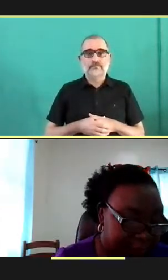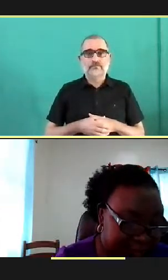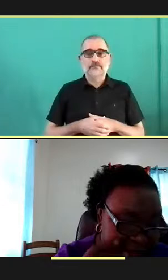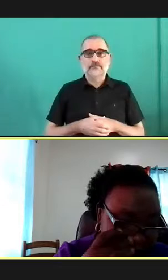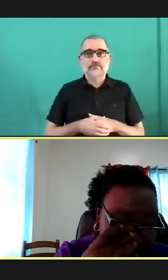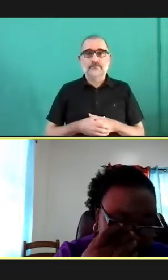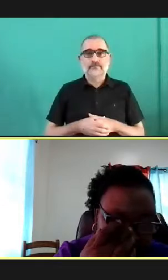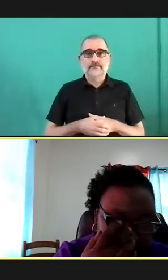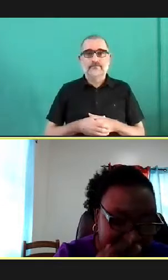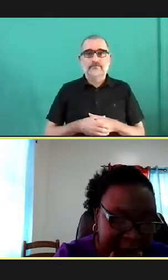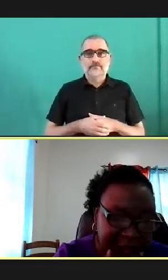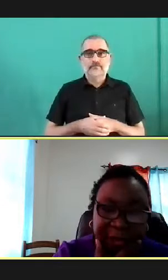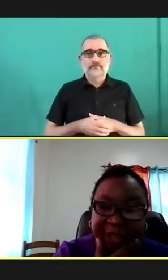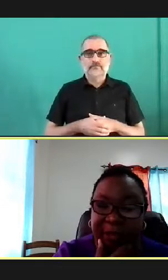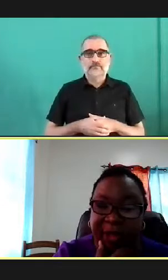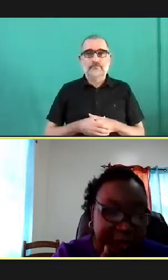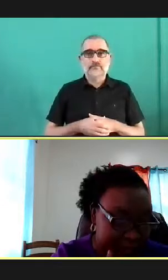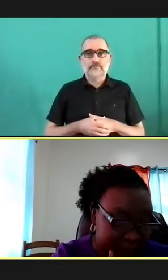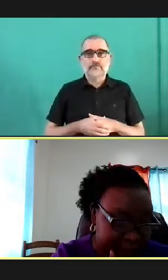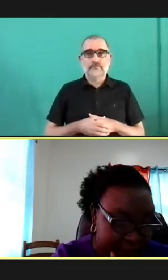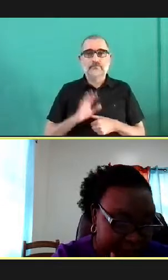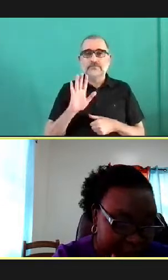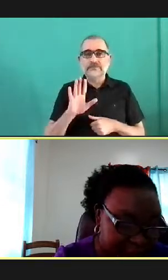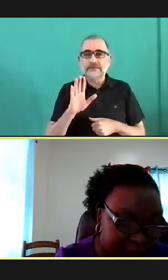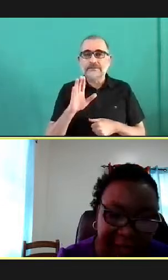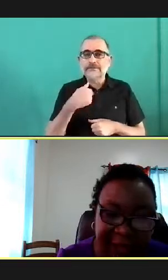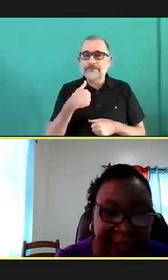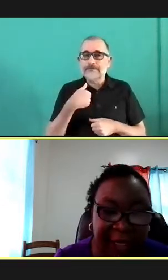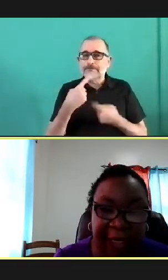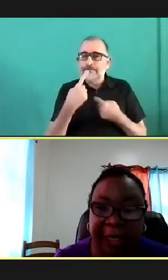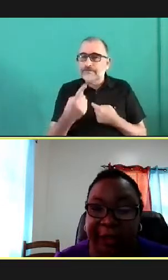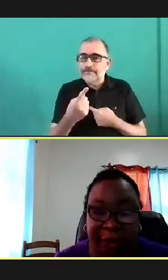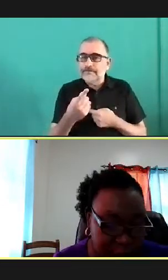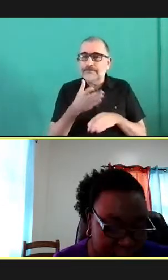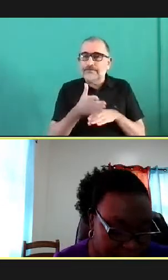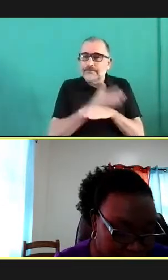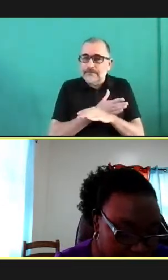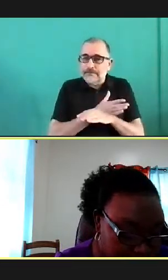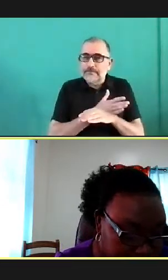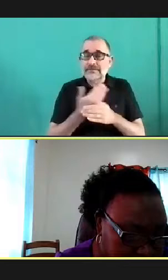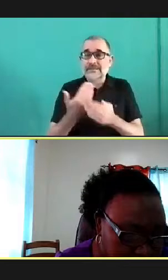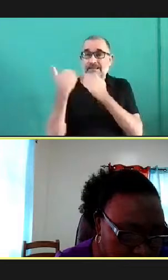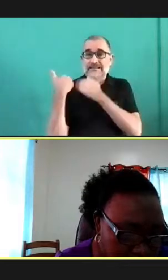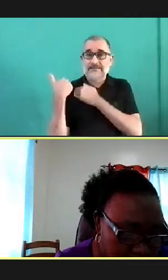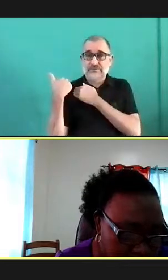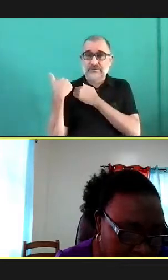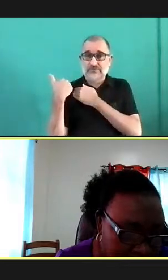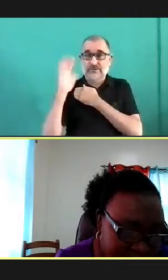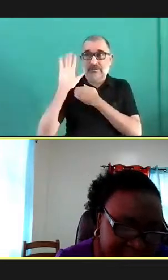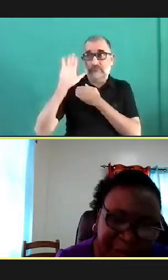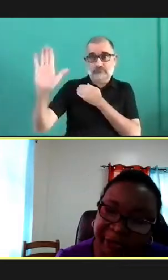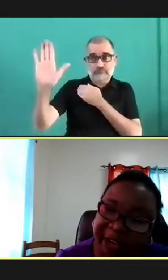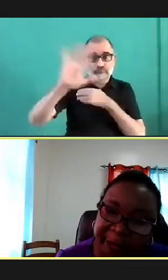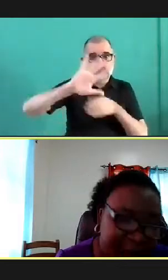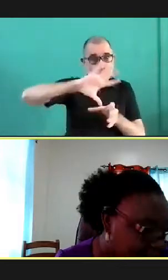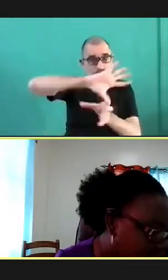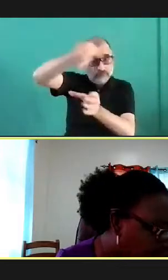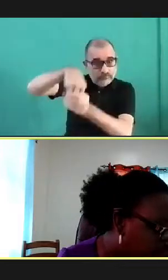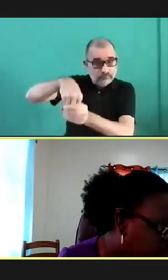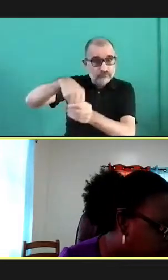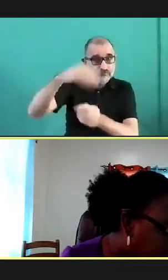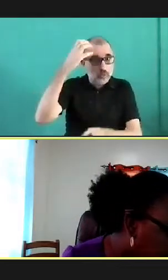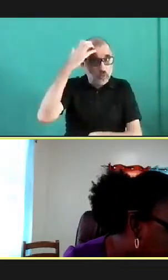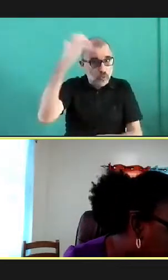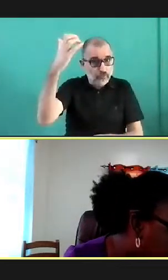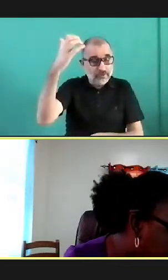Let me begin by saying that the responsibilities of all governments is to provide